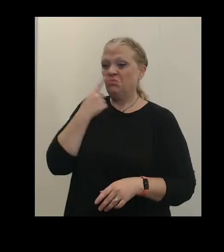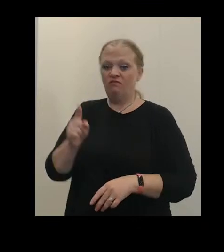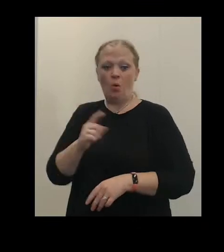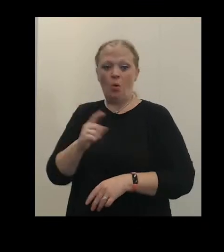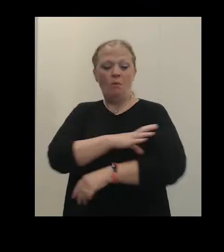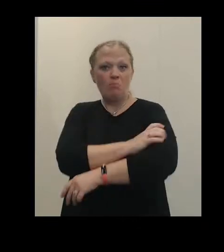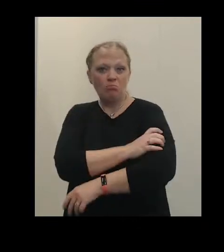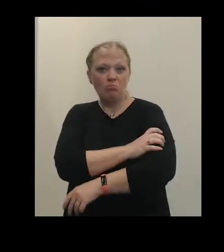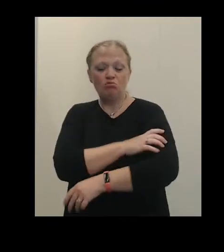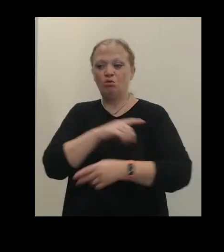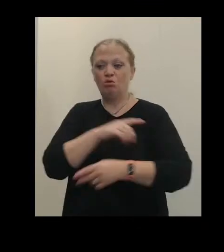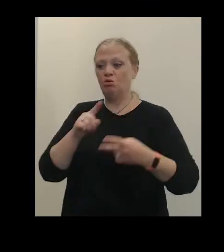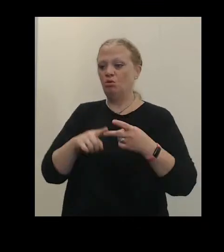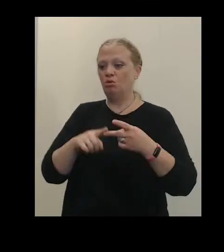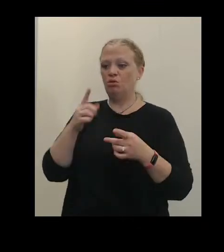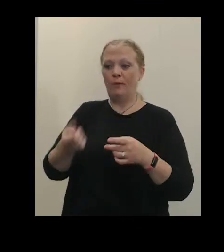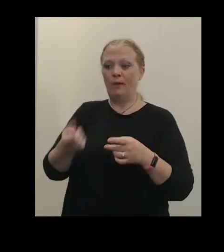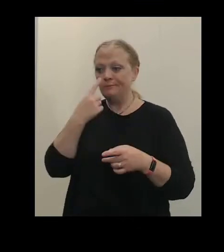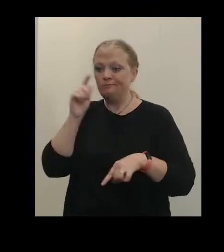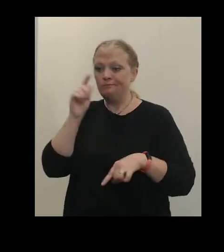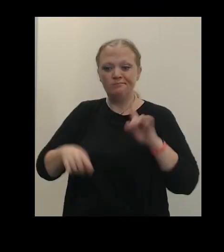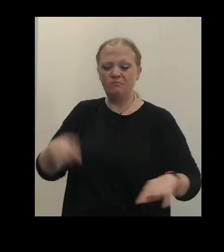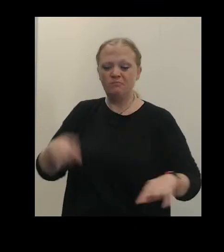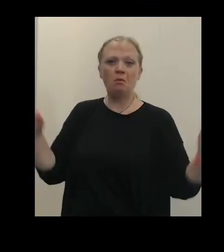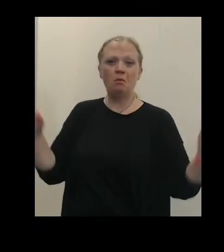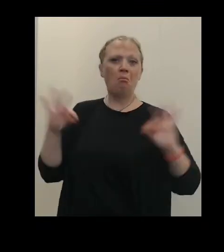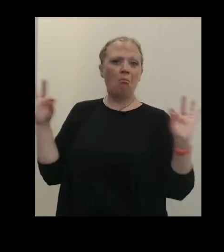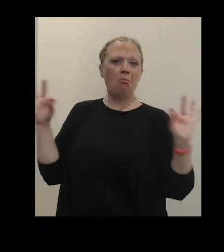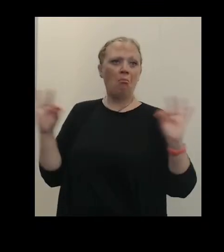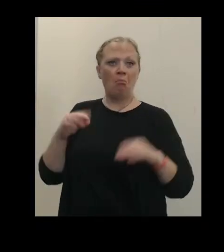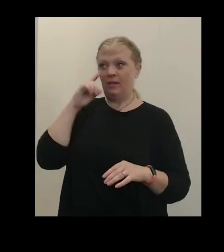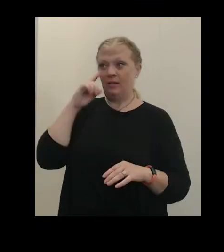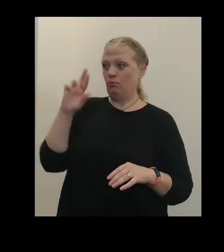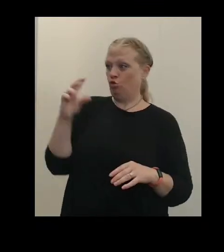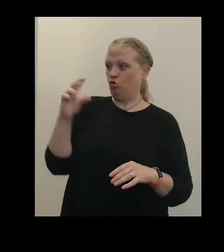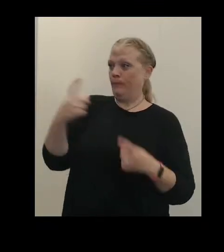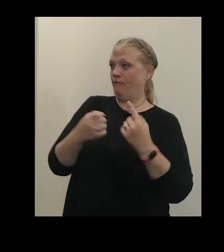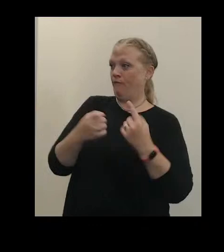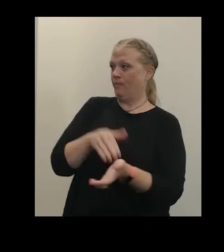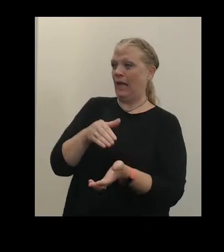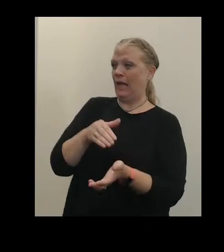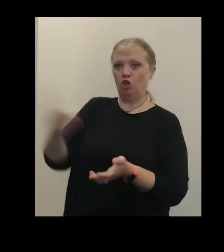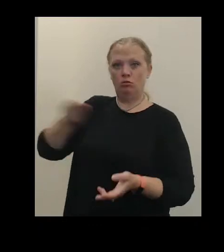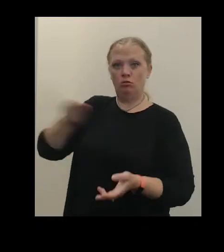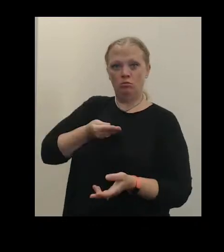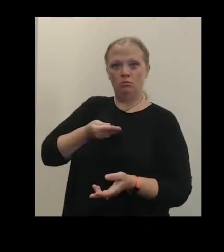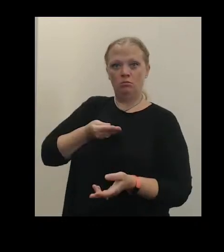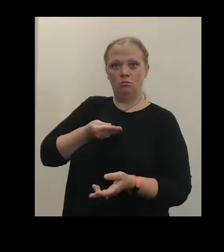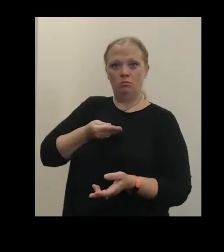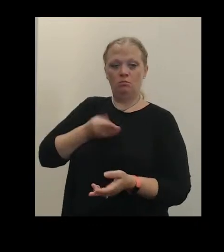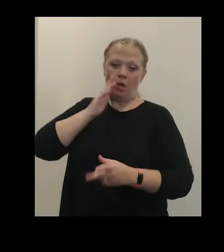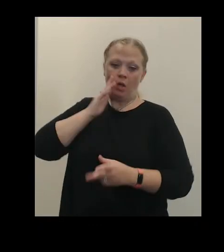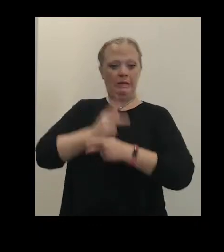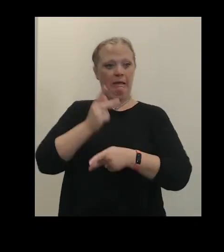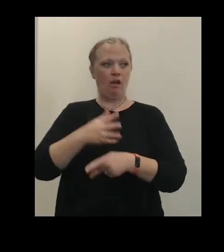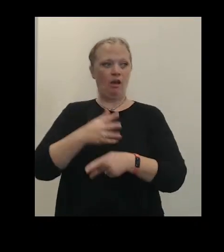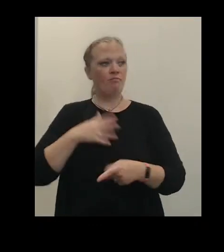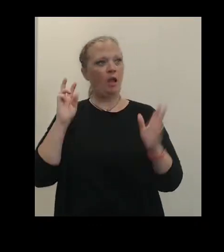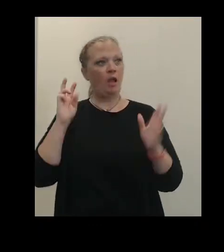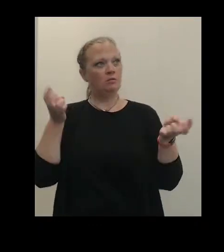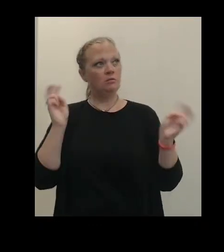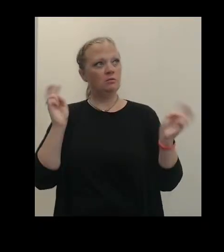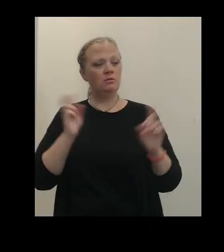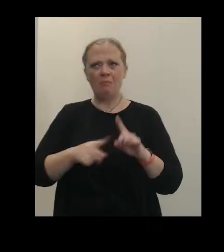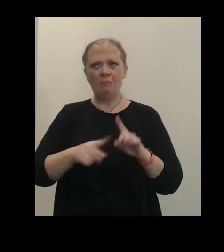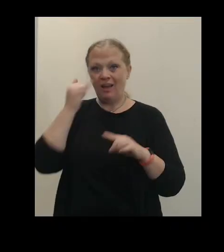drugs for various types of things and think nothing of it as long as it's prescribed by their doctor to deal with the issues that they're dealing with. Well, if this